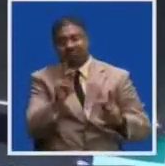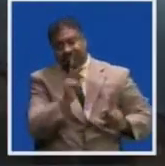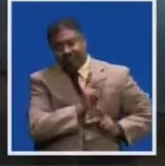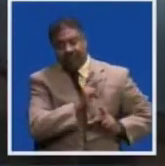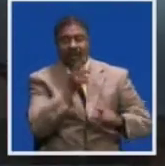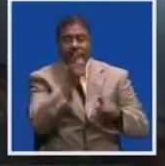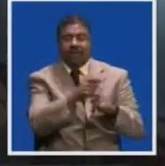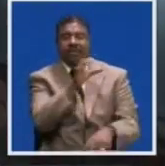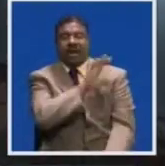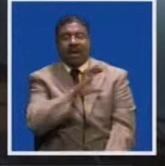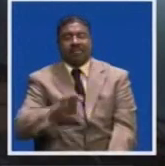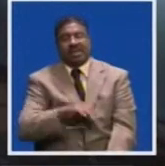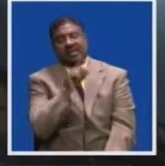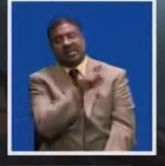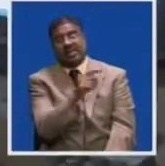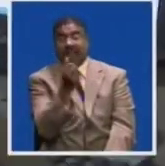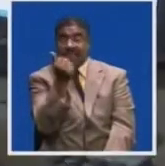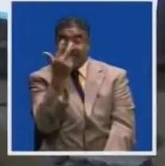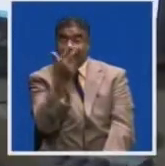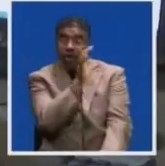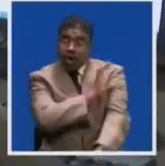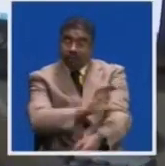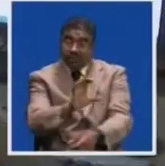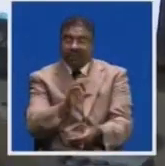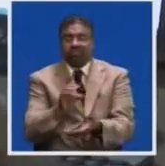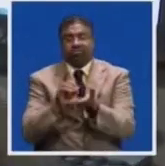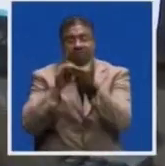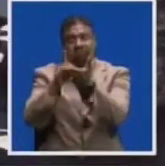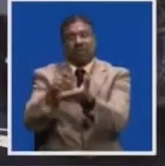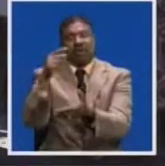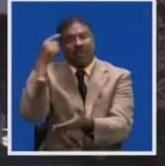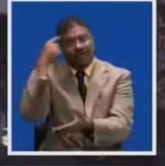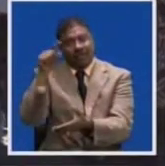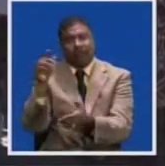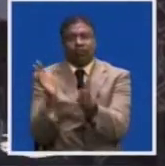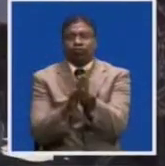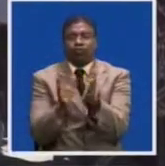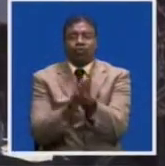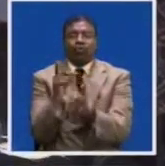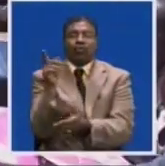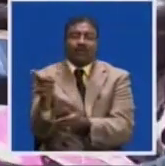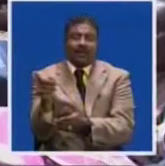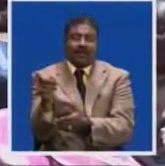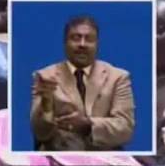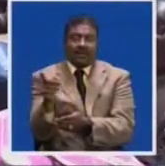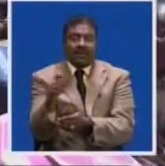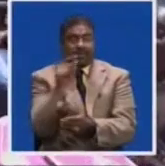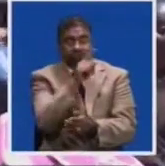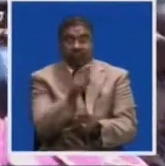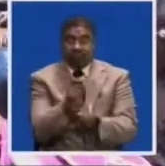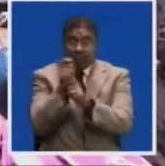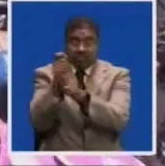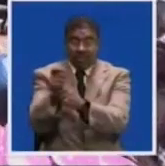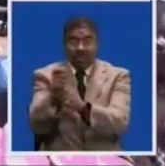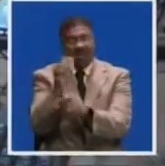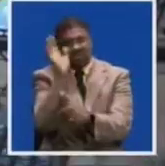world. 14 computers have been donated here at Ngombe PTA Primary School in Lusaka's Ngombe compound. The gesture is courtesy of